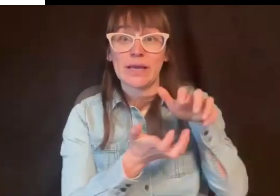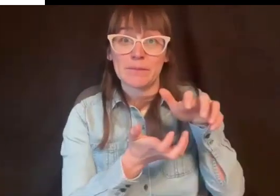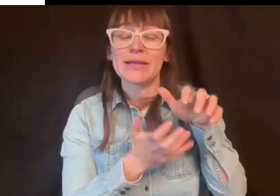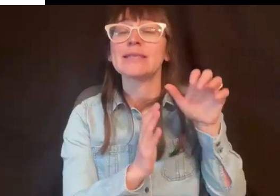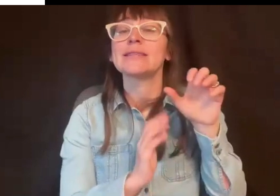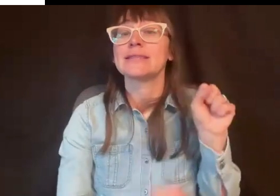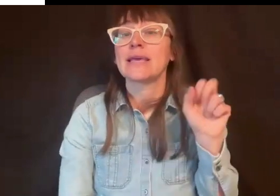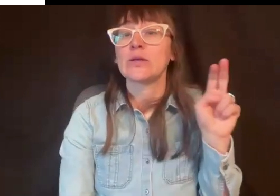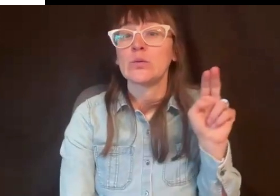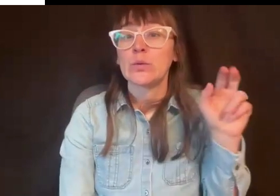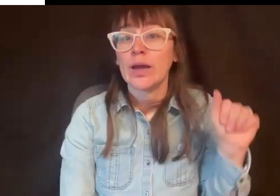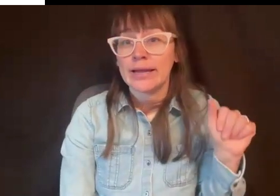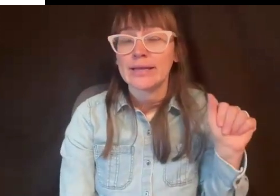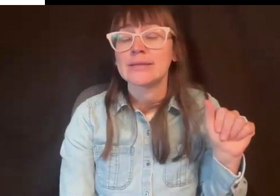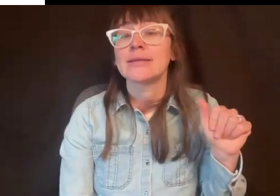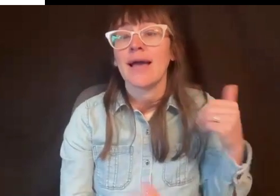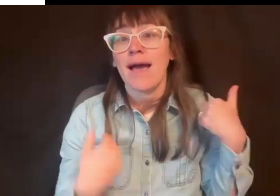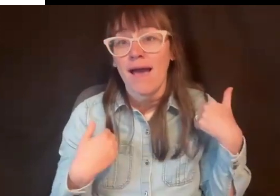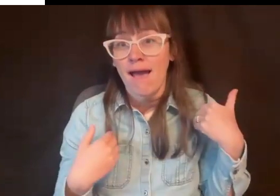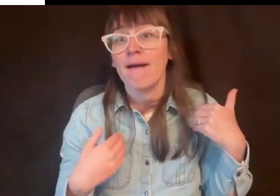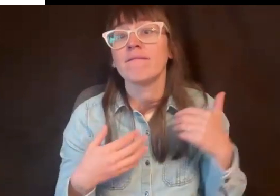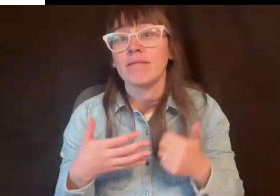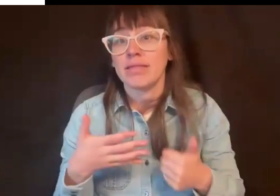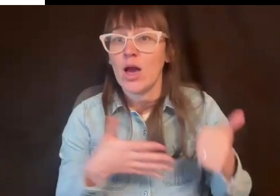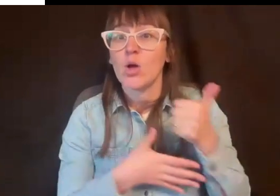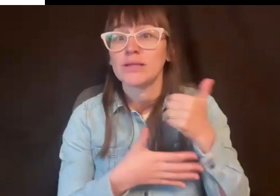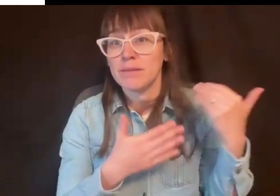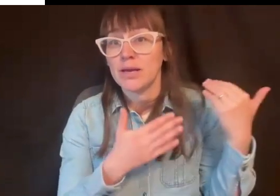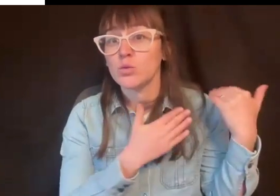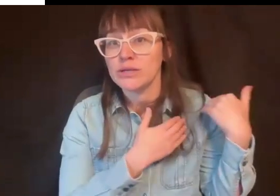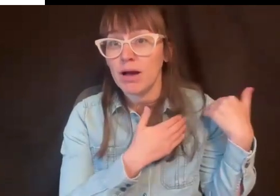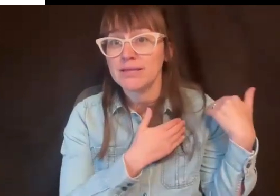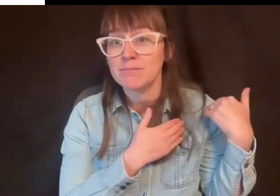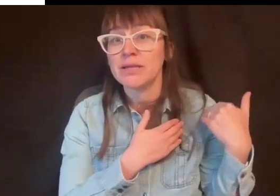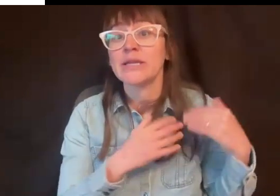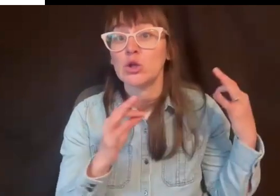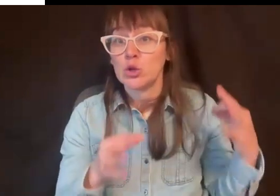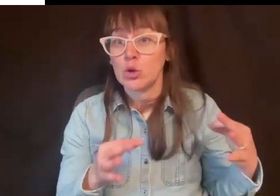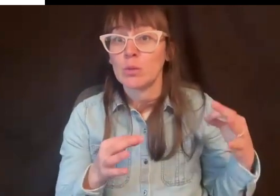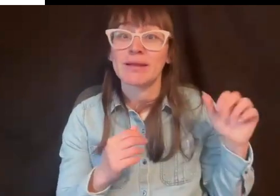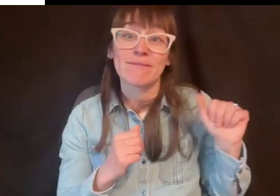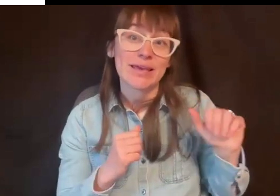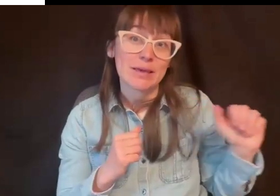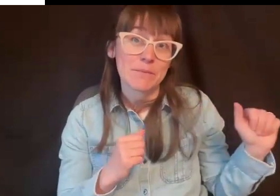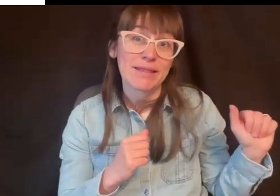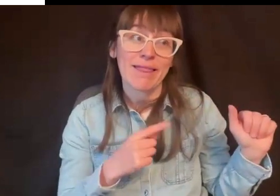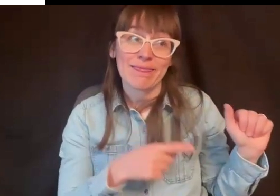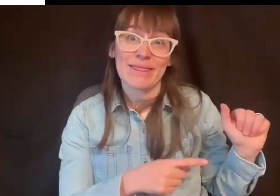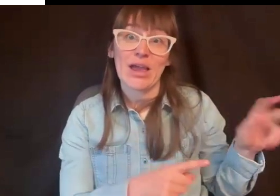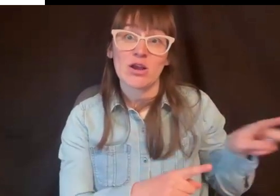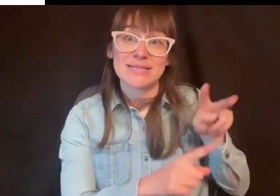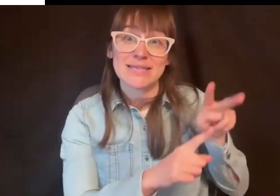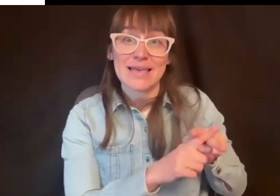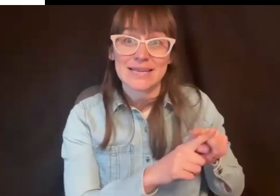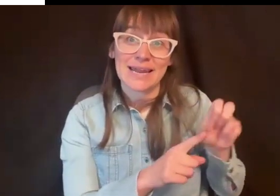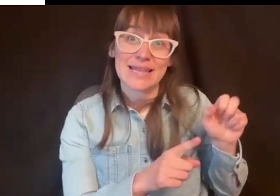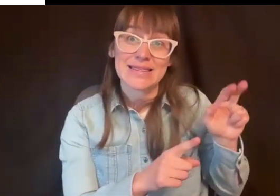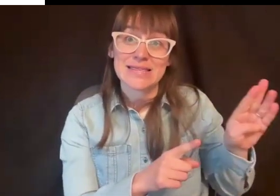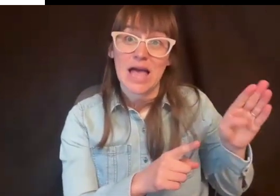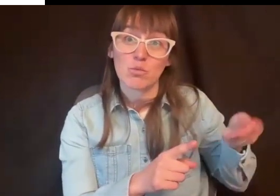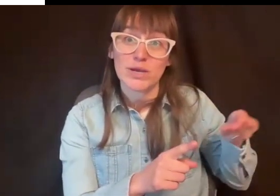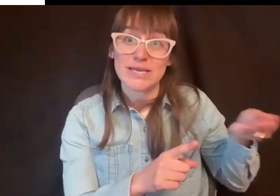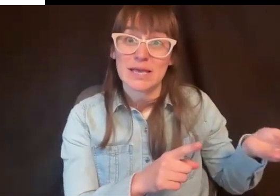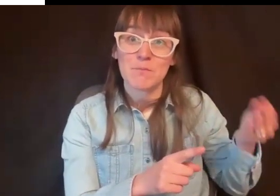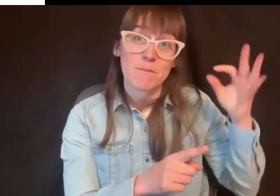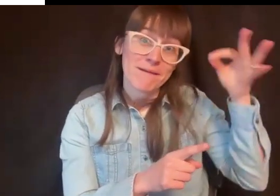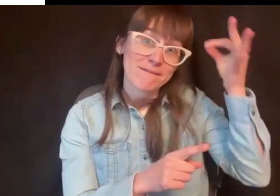on aging ultimately bear responsibility for determining whether AAAs, as the designated subrecipients of federal funding, comply with